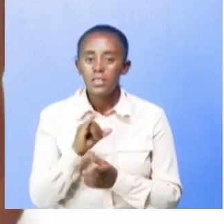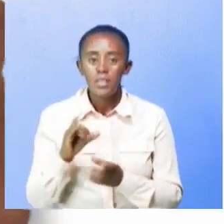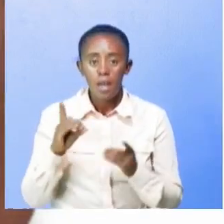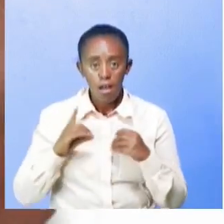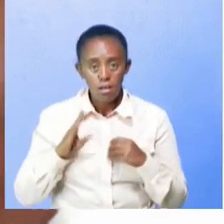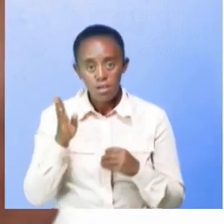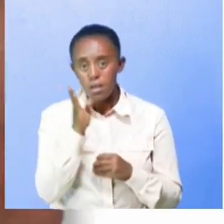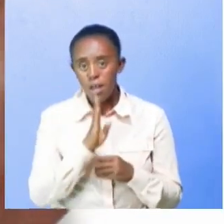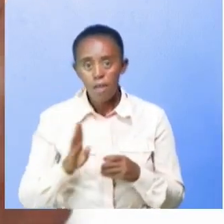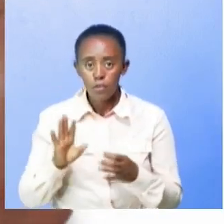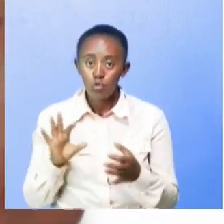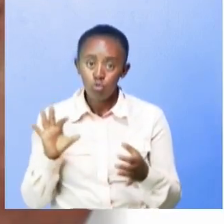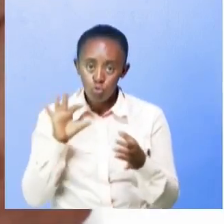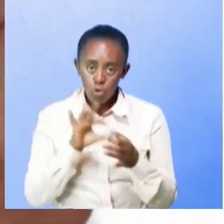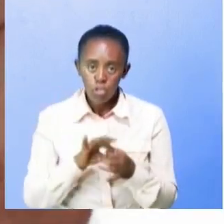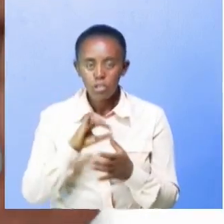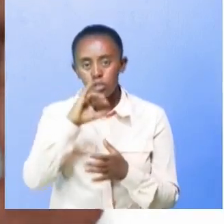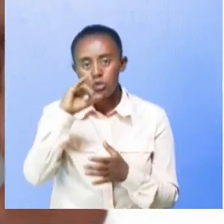joined